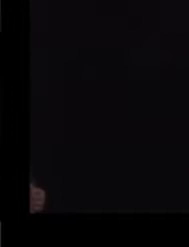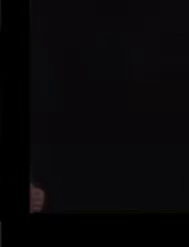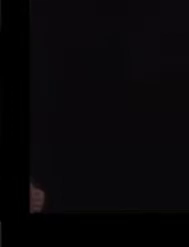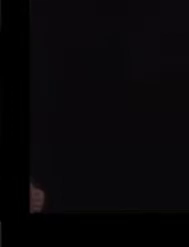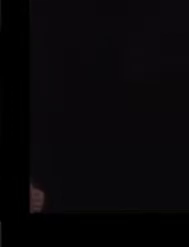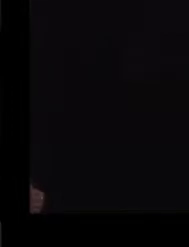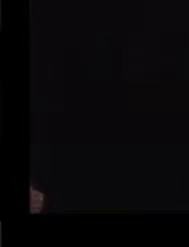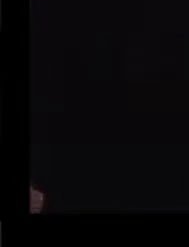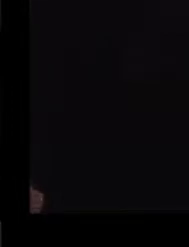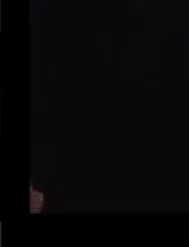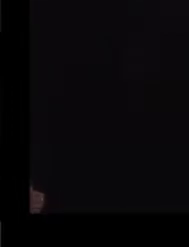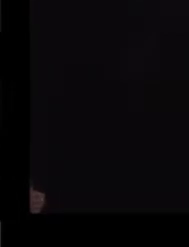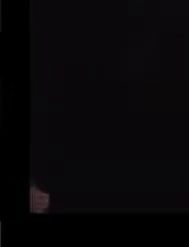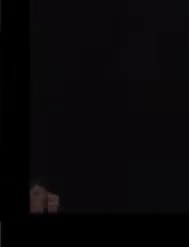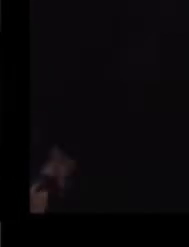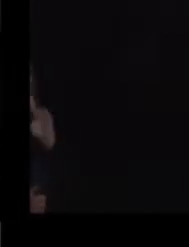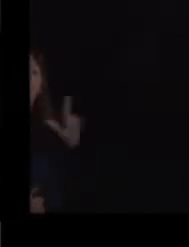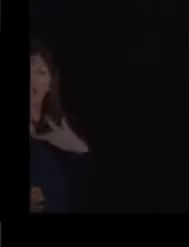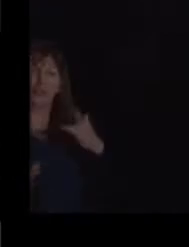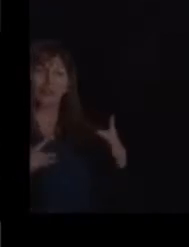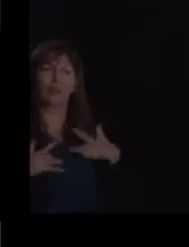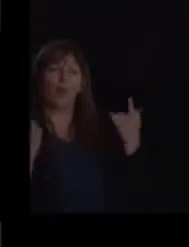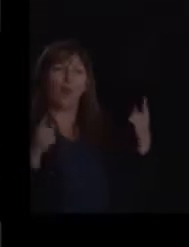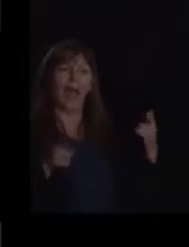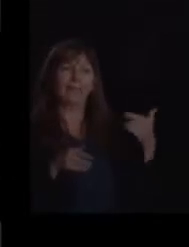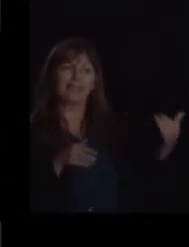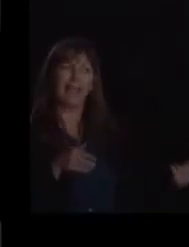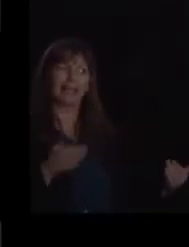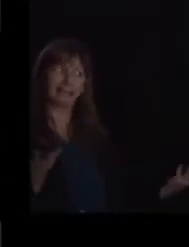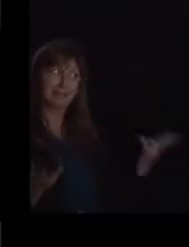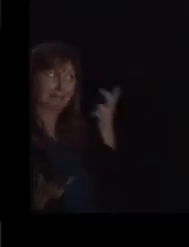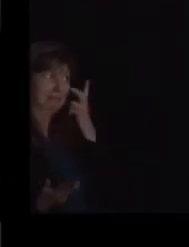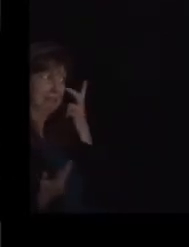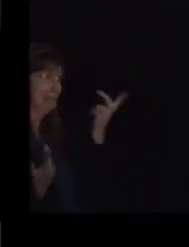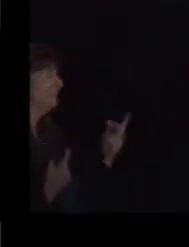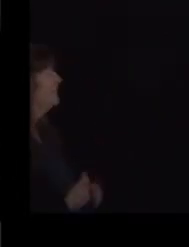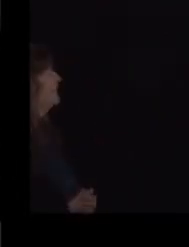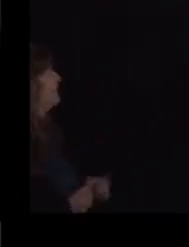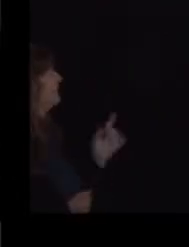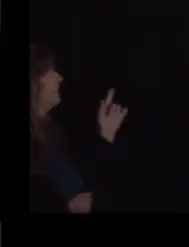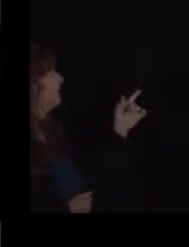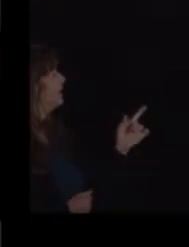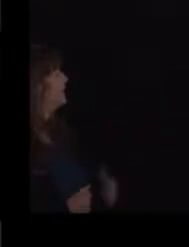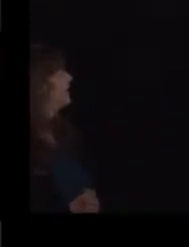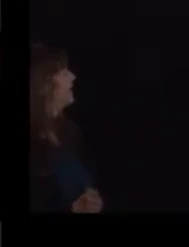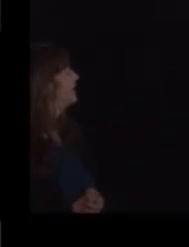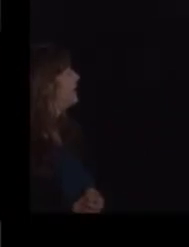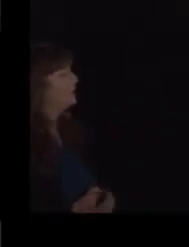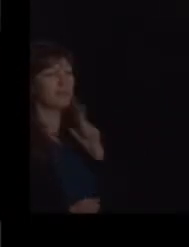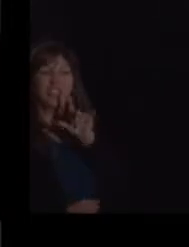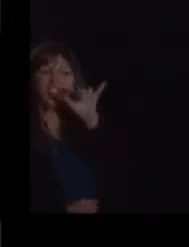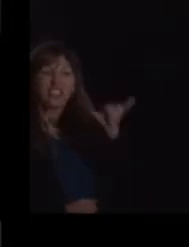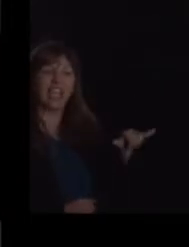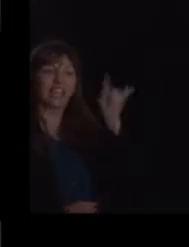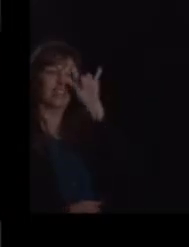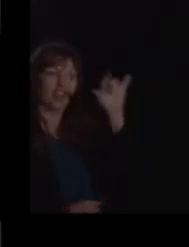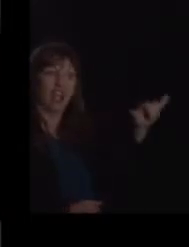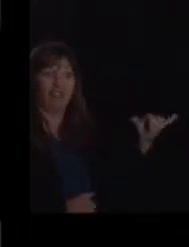I kind of, like, what happens next? That's what I'm a bit worried about. We don't see the end of the GIF, but it just is in there forever.